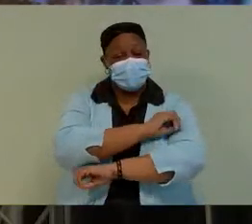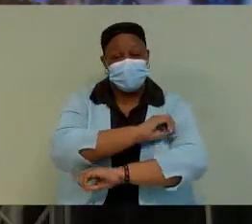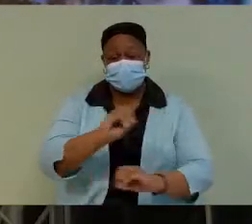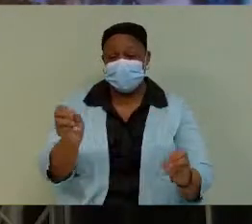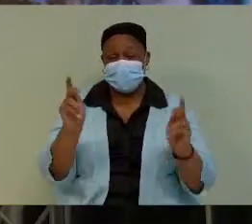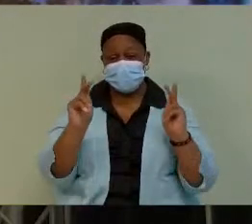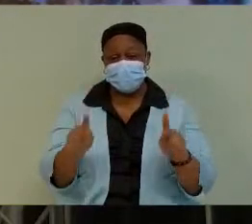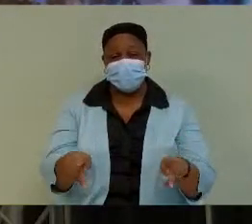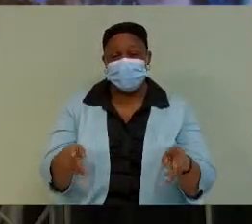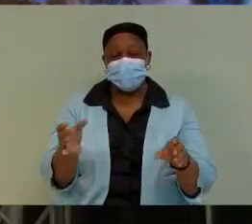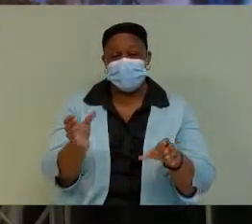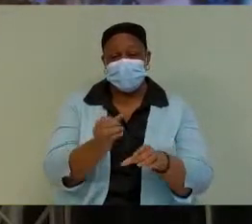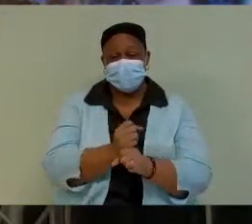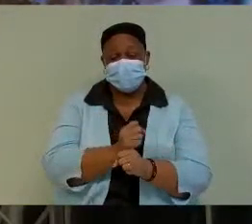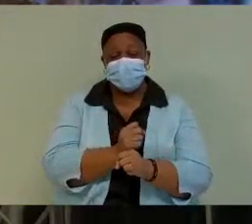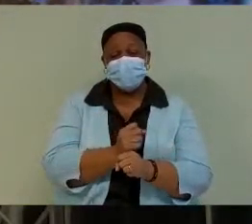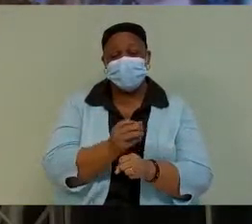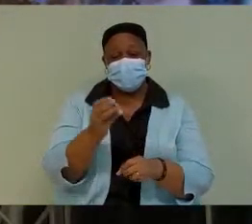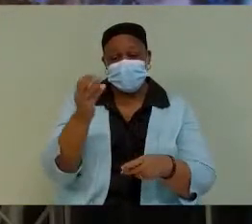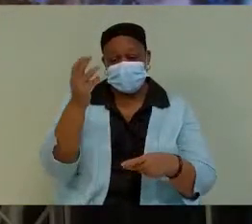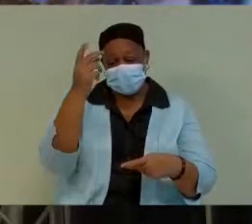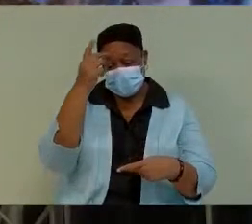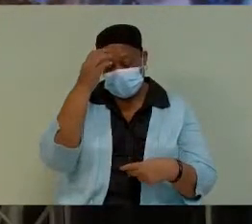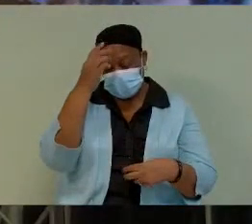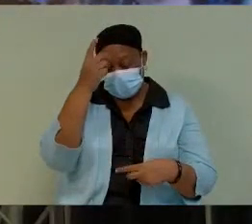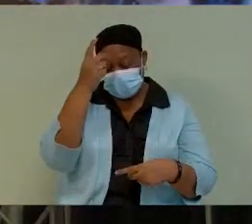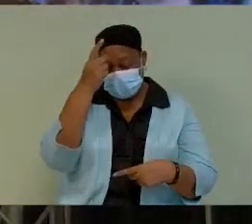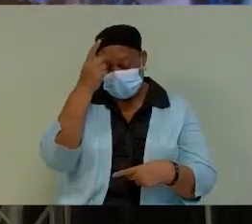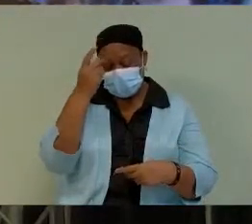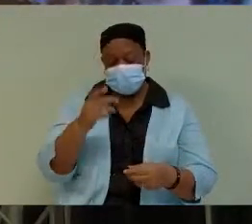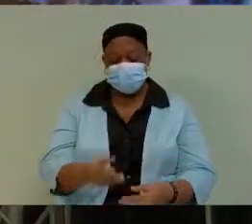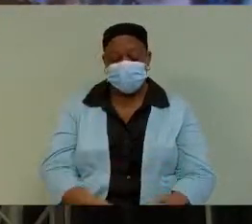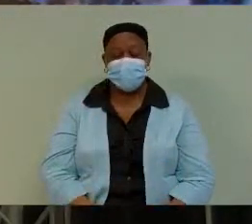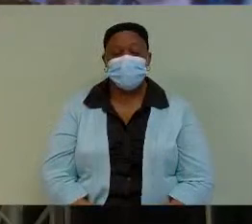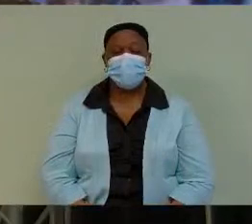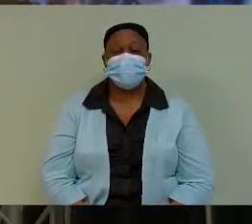4 incubation periods of the virus, or 4